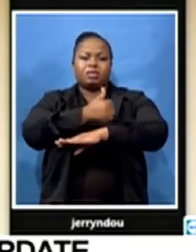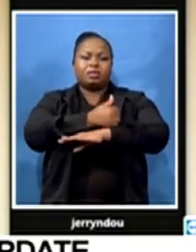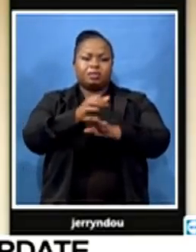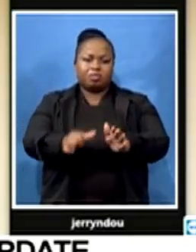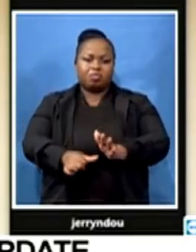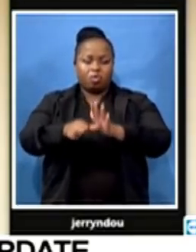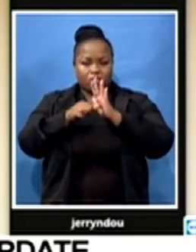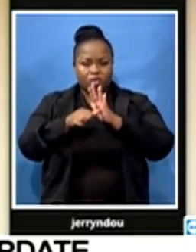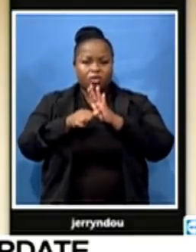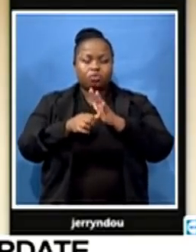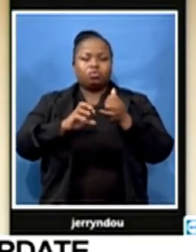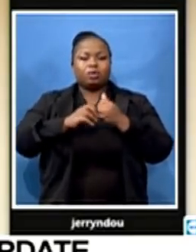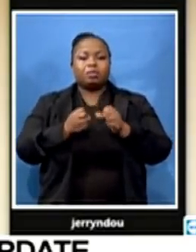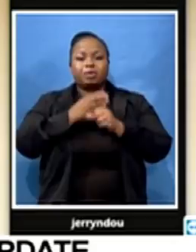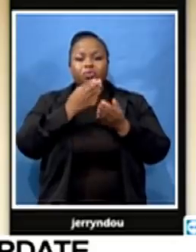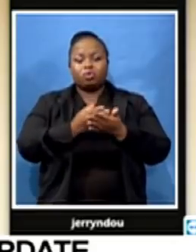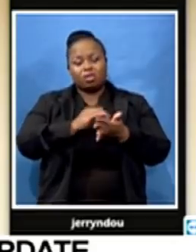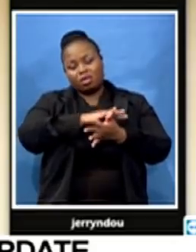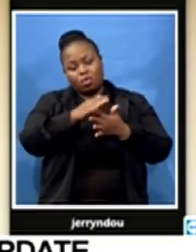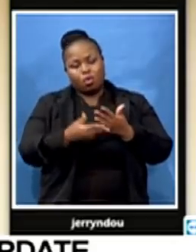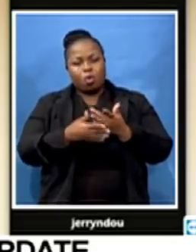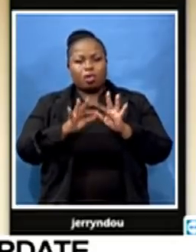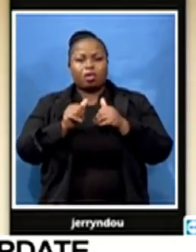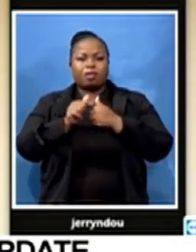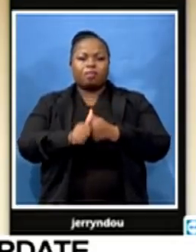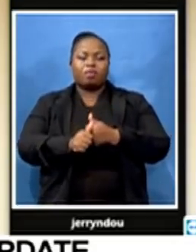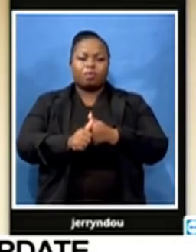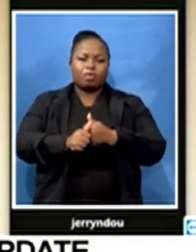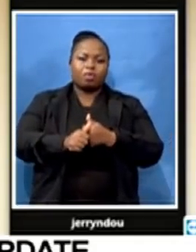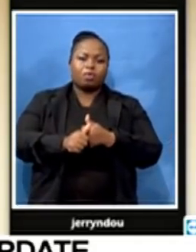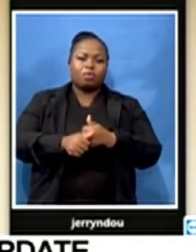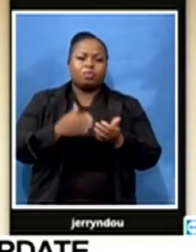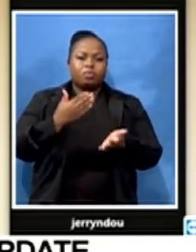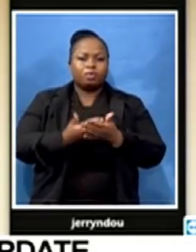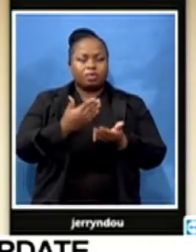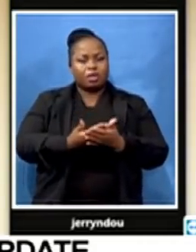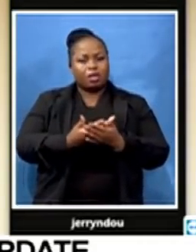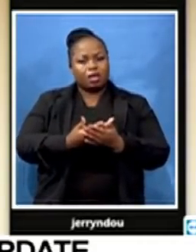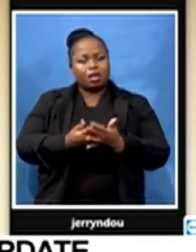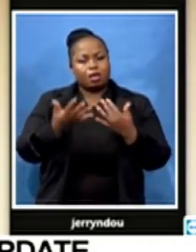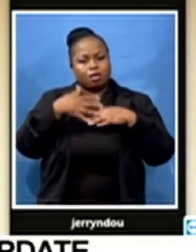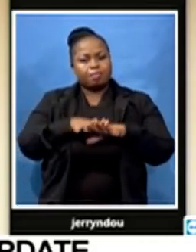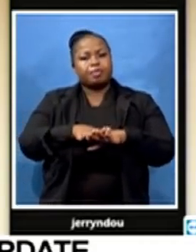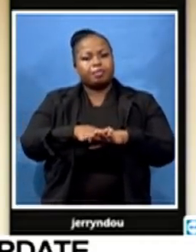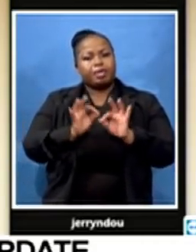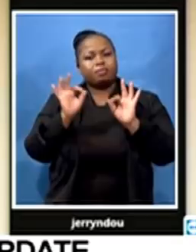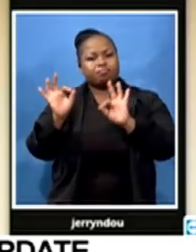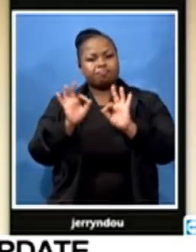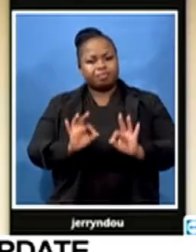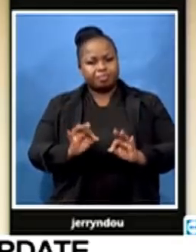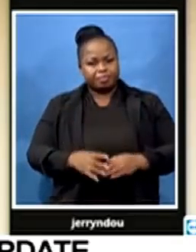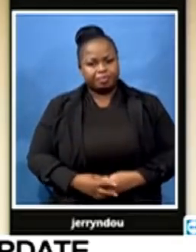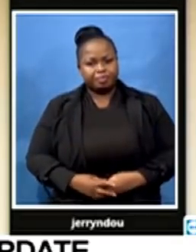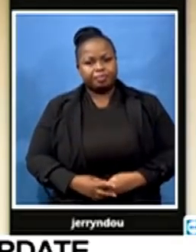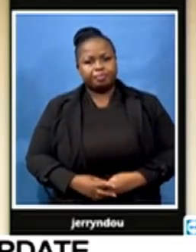this work is done effectively. At the time of the outbreak, we